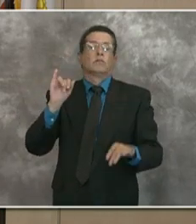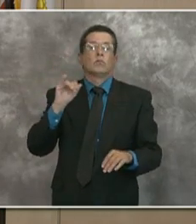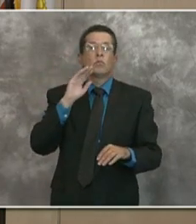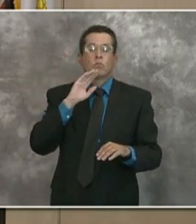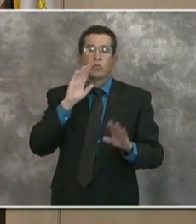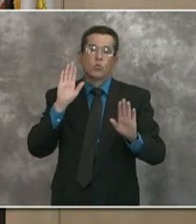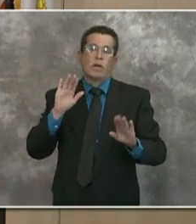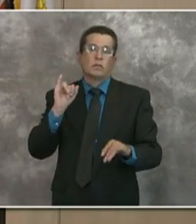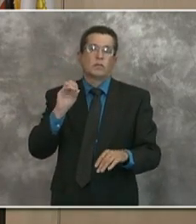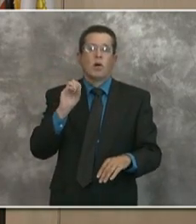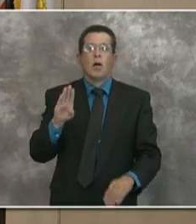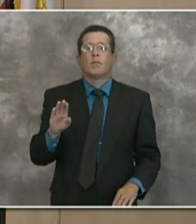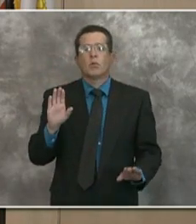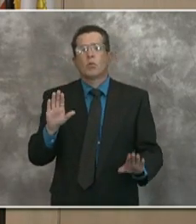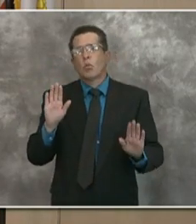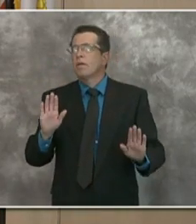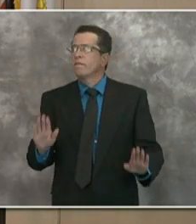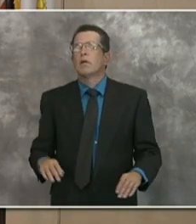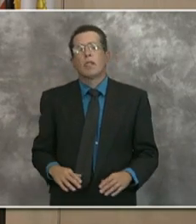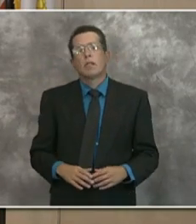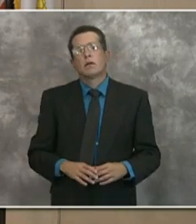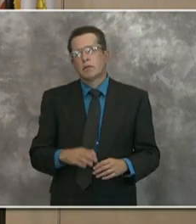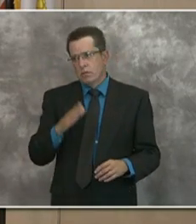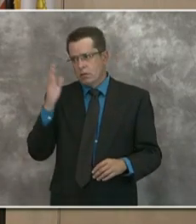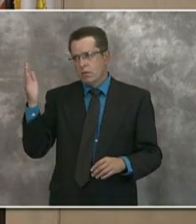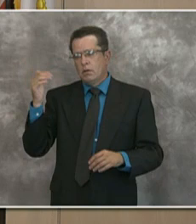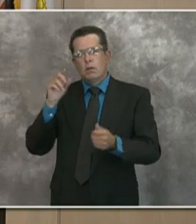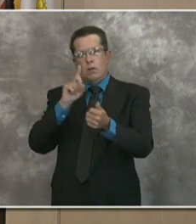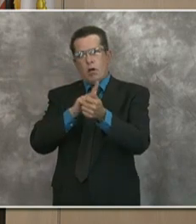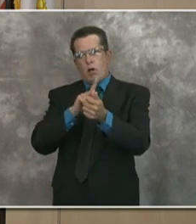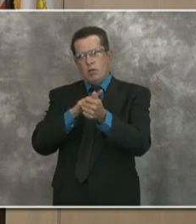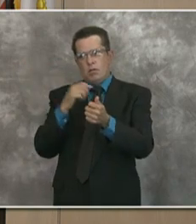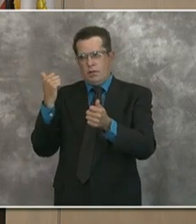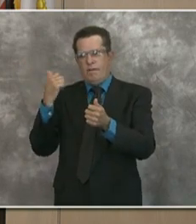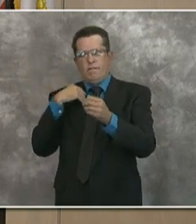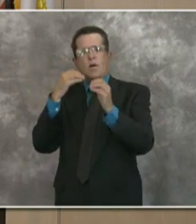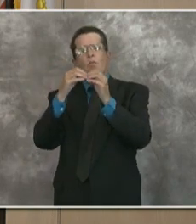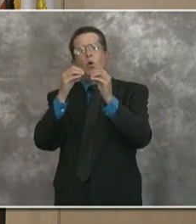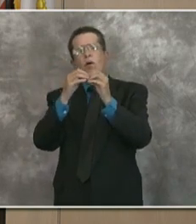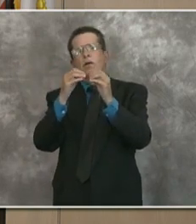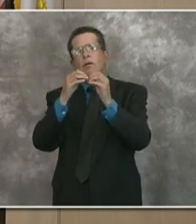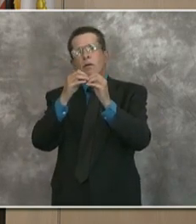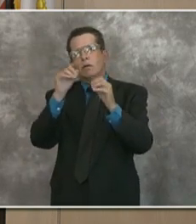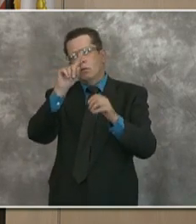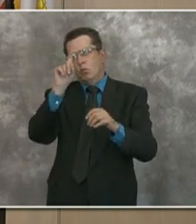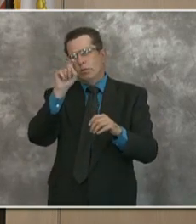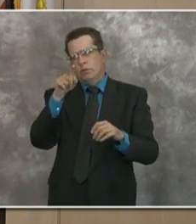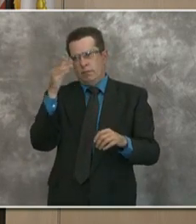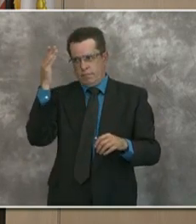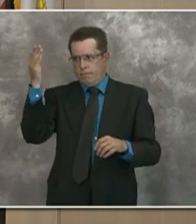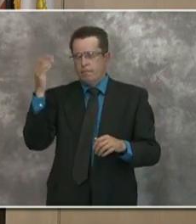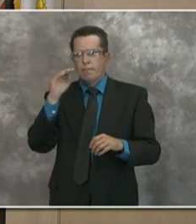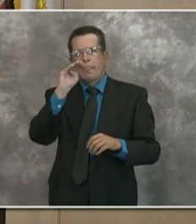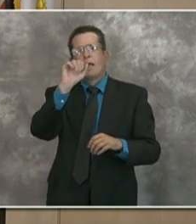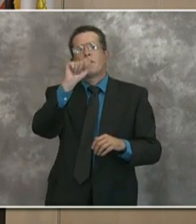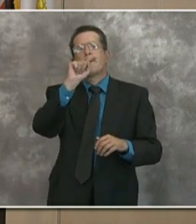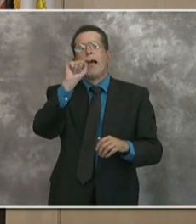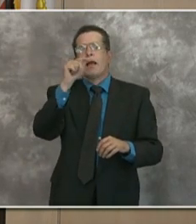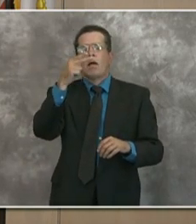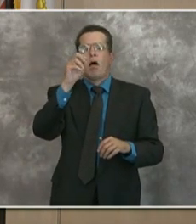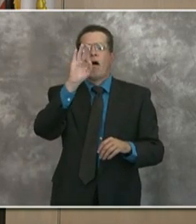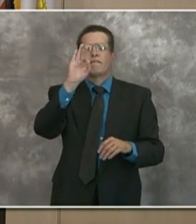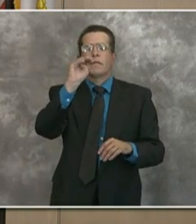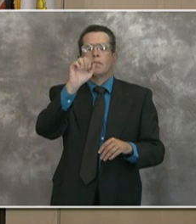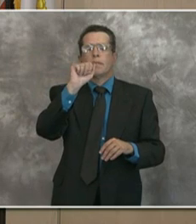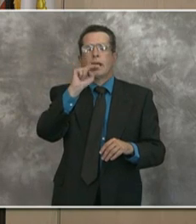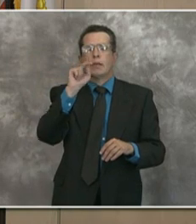And then I know Dr. Wooten, just a couple ago, you were asked if any outbreaks at restaurants, and you said no.